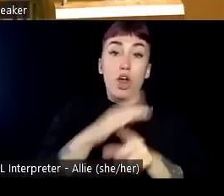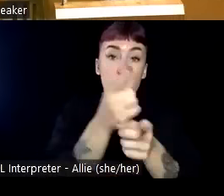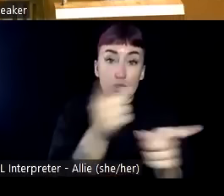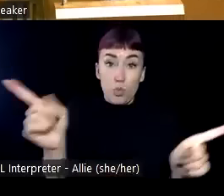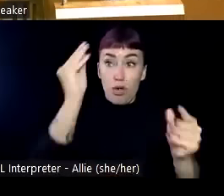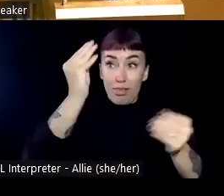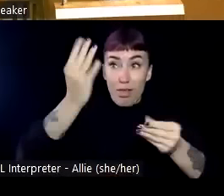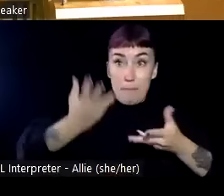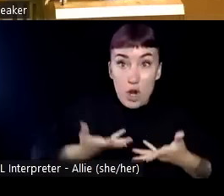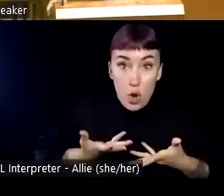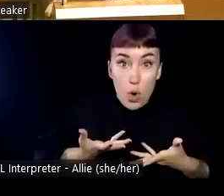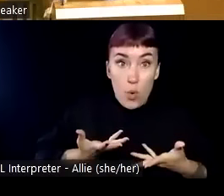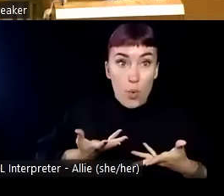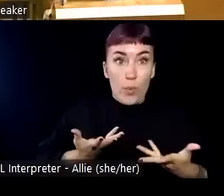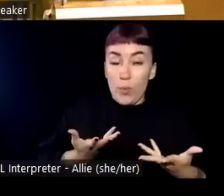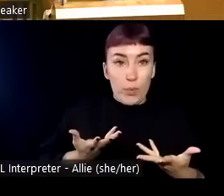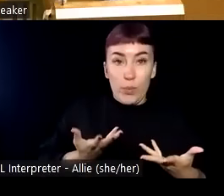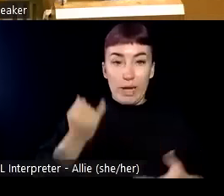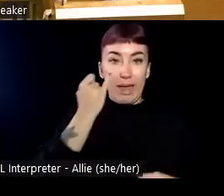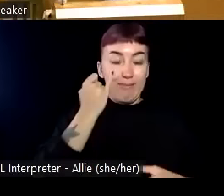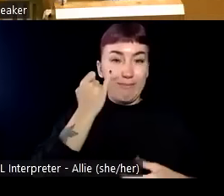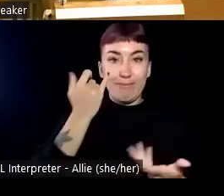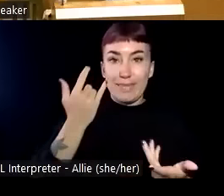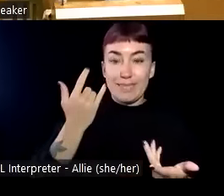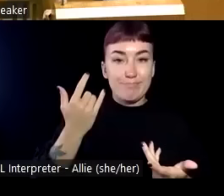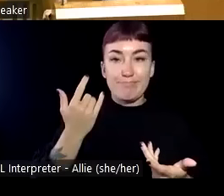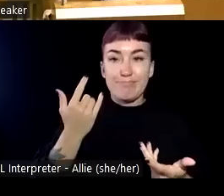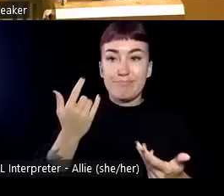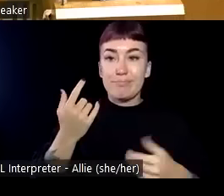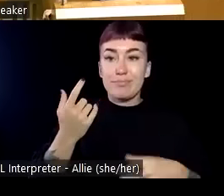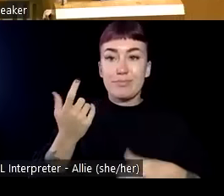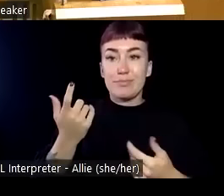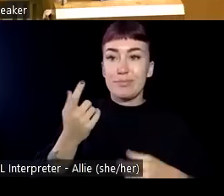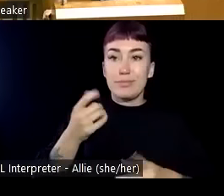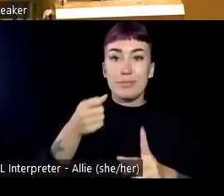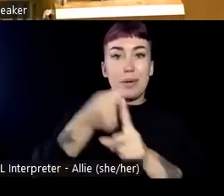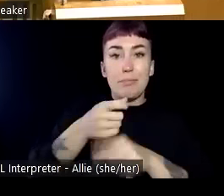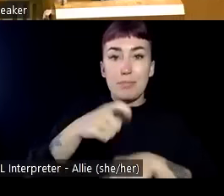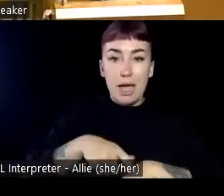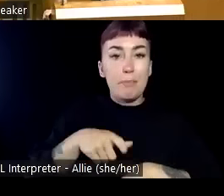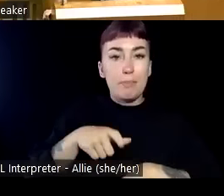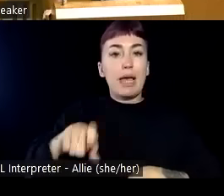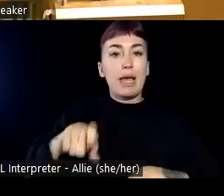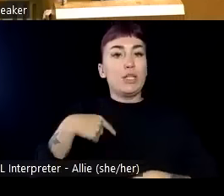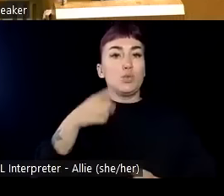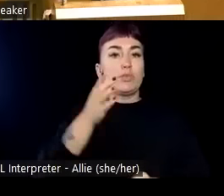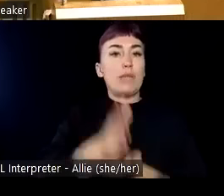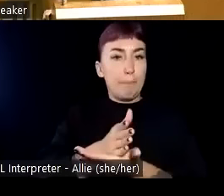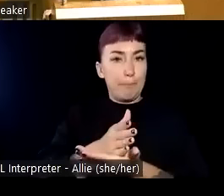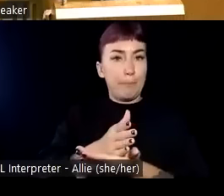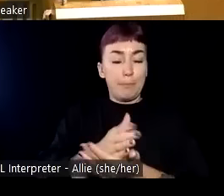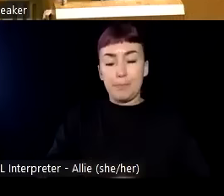know if there's time where I should stop.